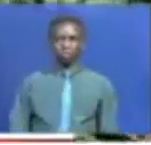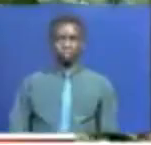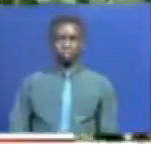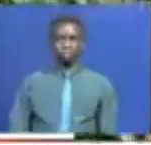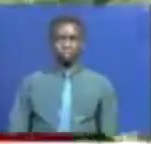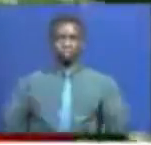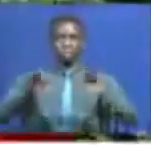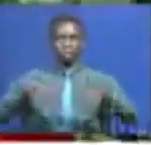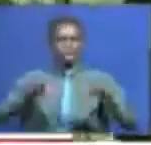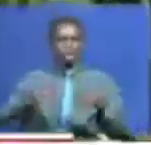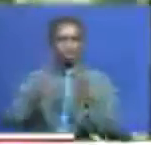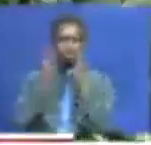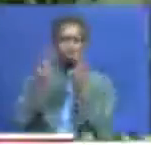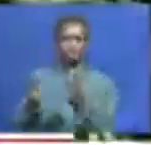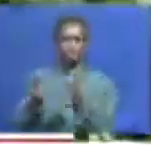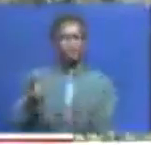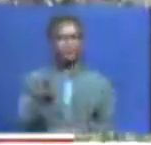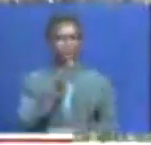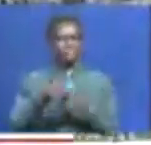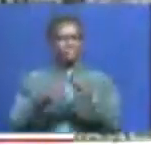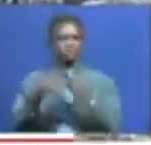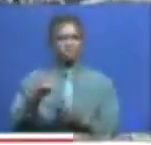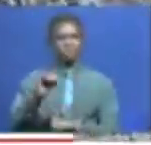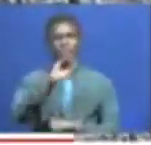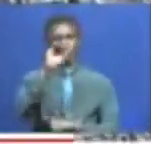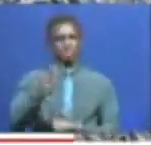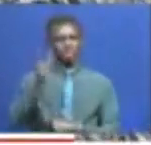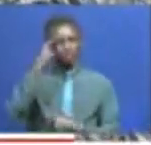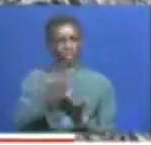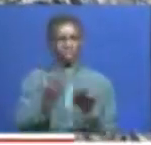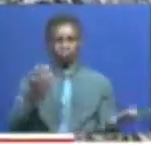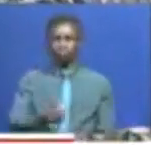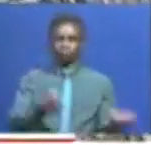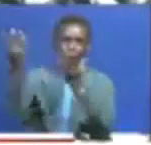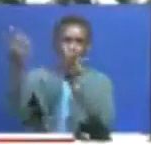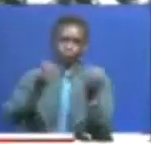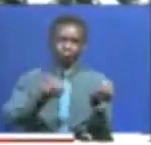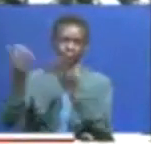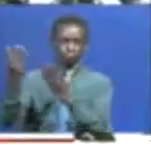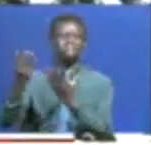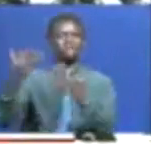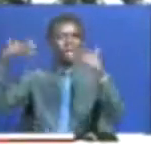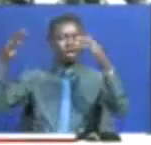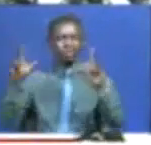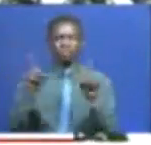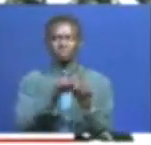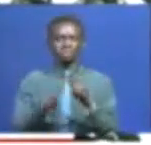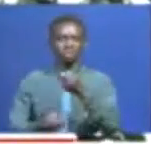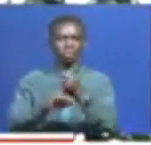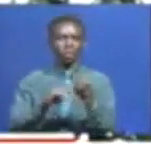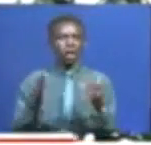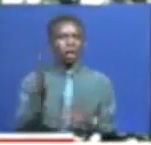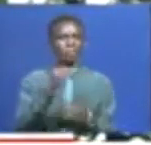Agriculture accounts for about 65% of exports and supports the livelihoods for about 60% of Kenyans.